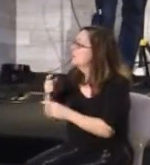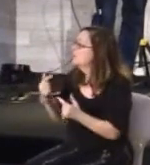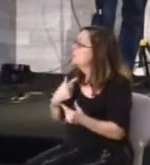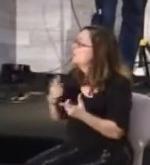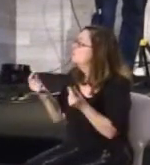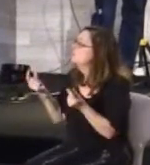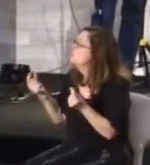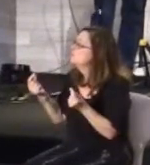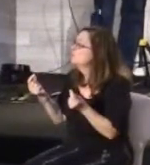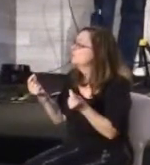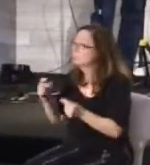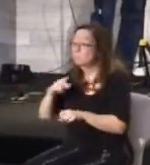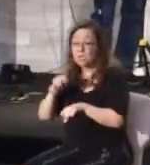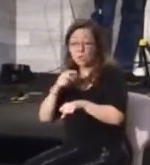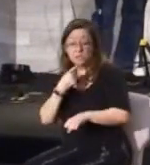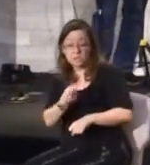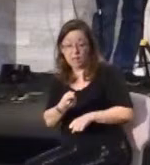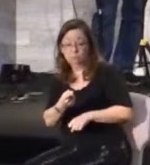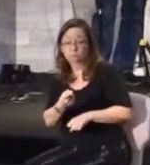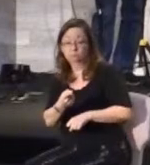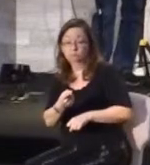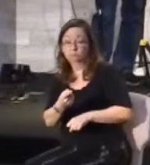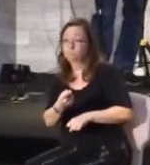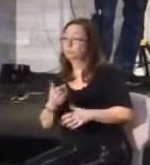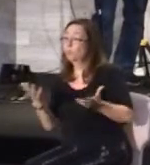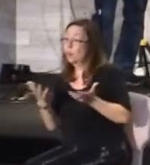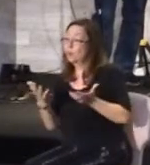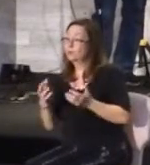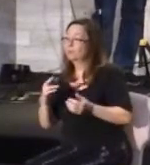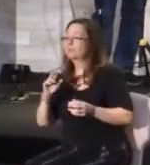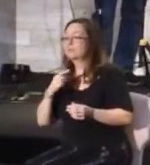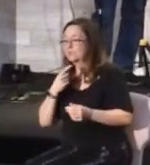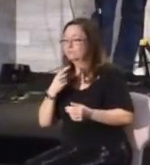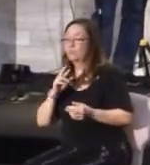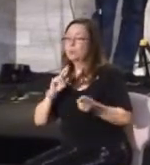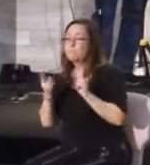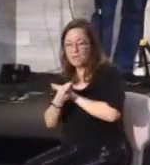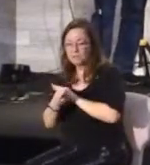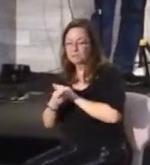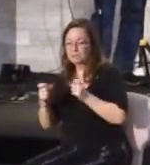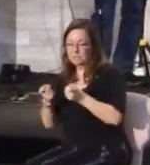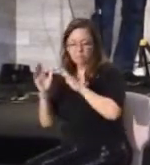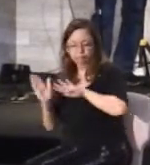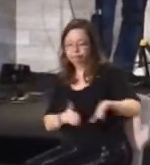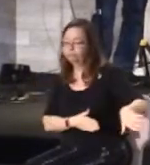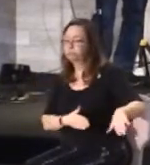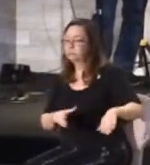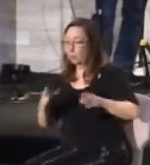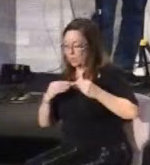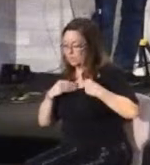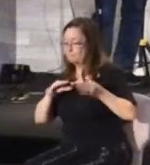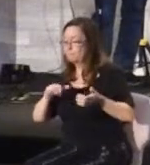do? And you know what Peter said in verse 38? I said it earlier. He said, repent. Turn away from your sins and be